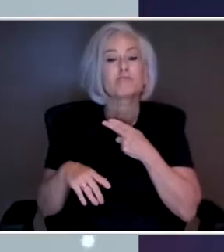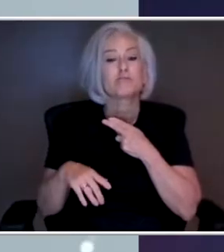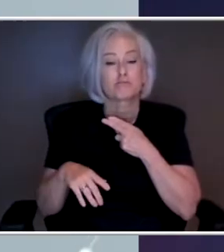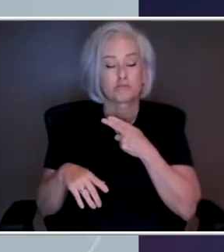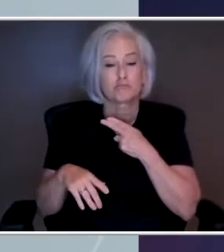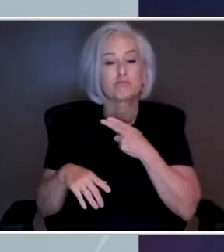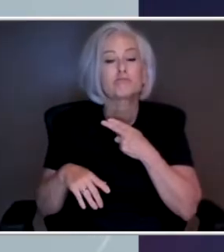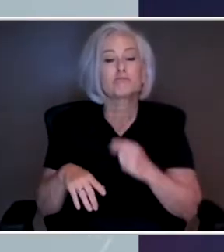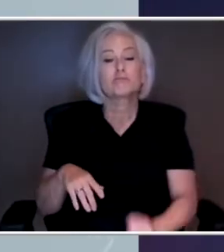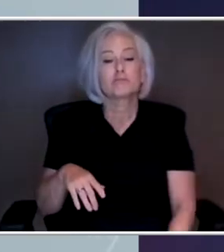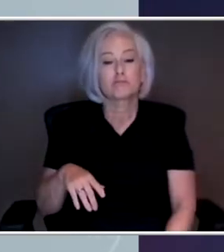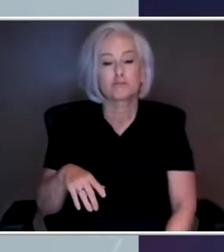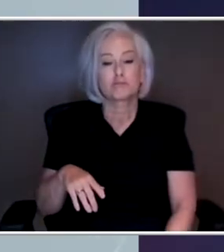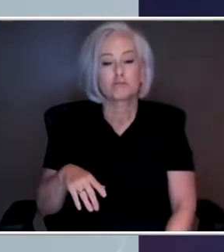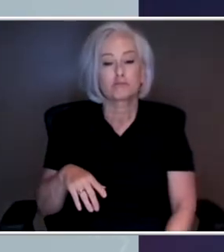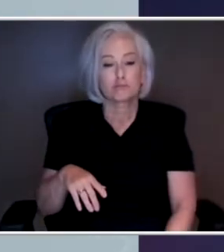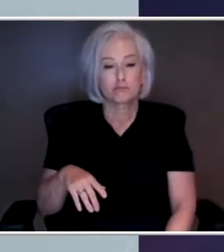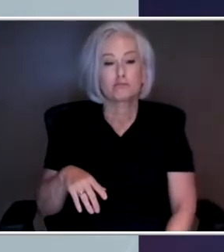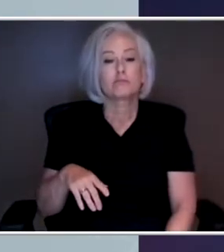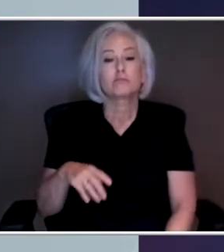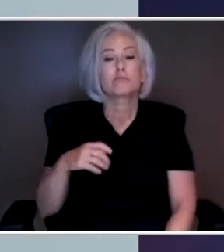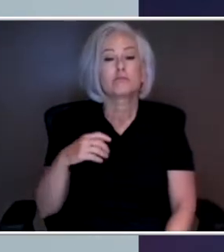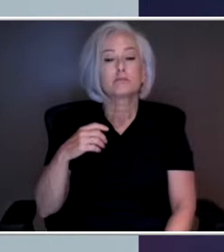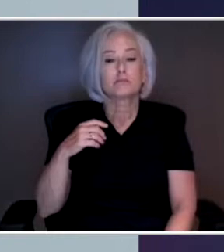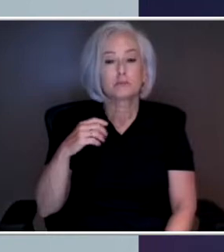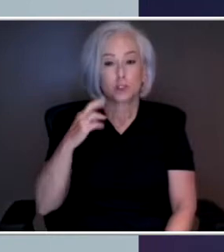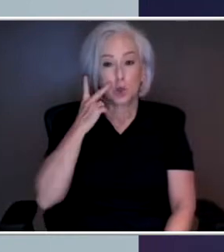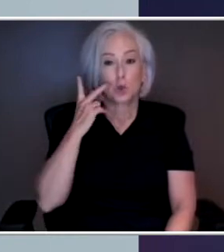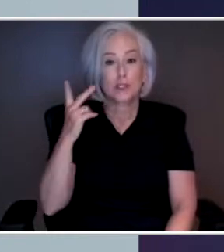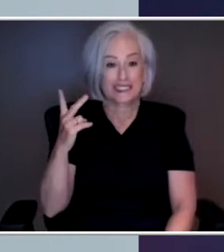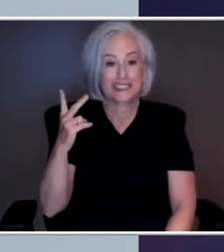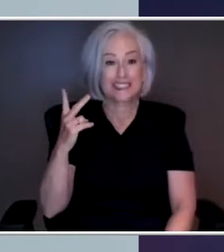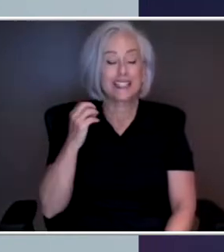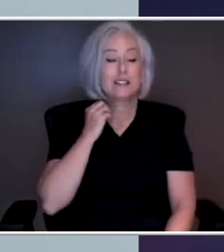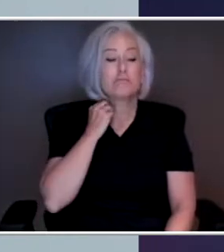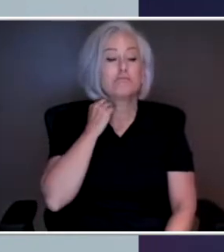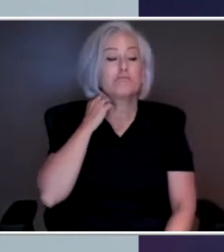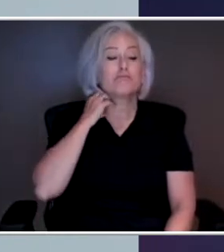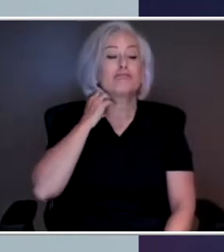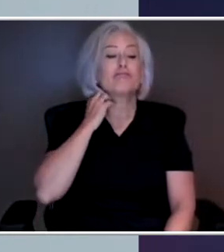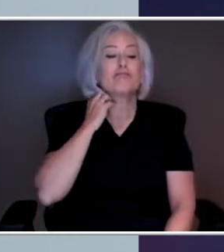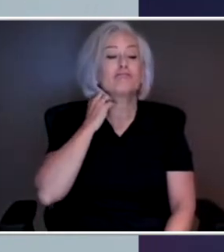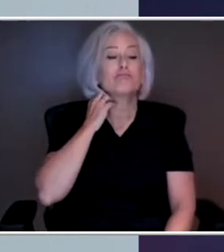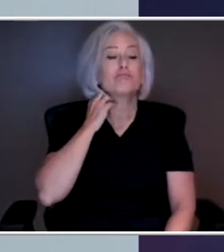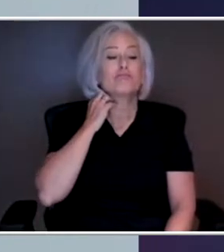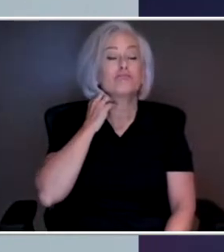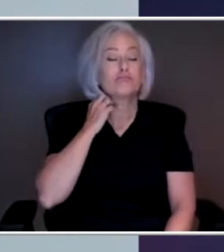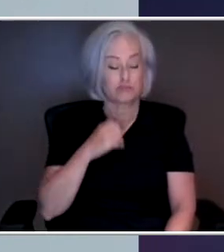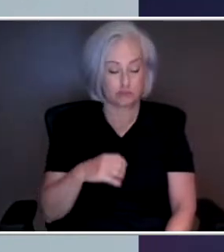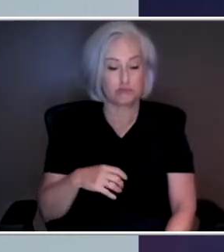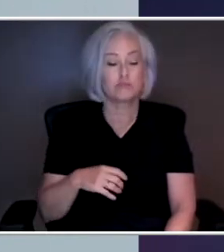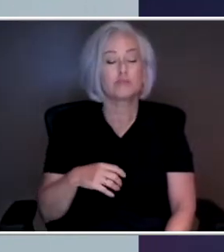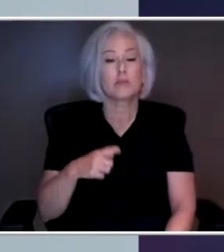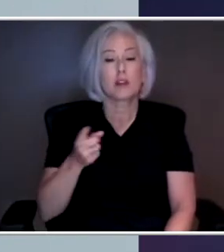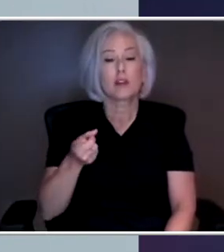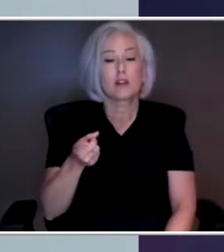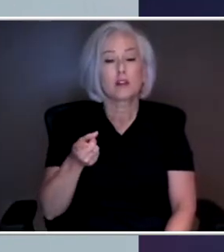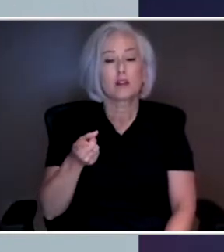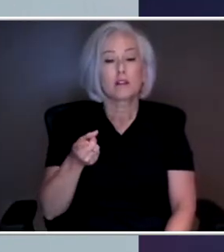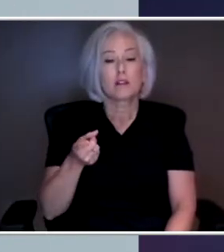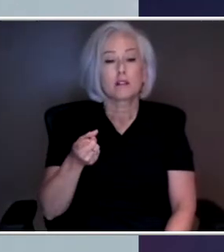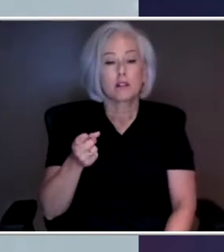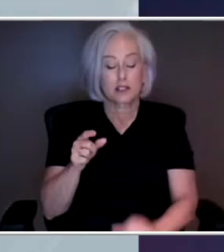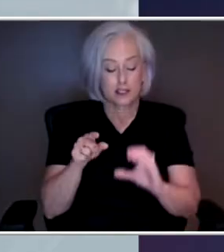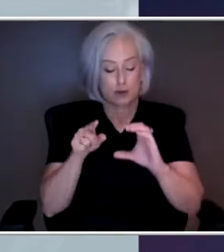It's essentially replaced the left side of the thyroid gland. So really what we're just seeing is this round thing. It's hard to